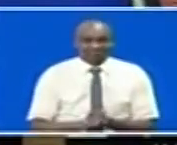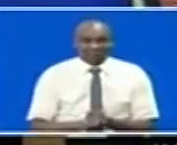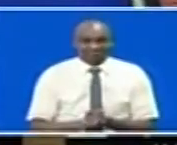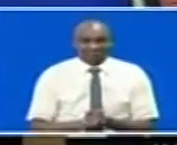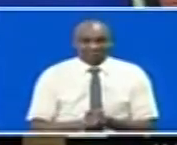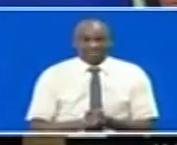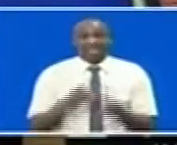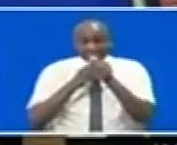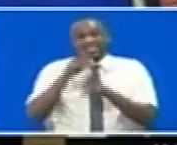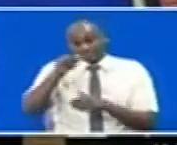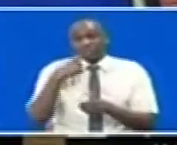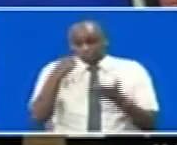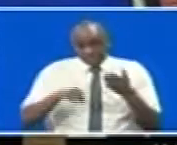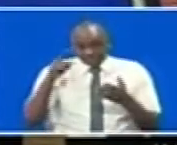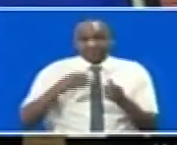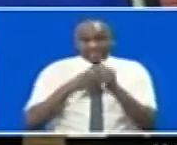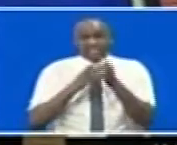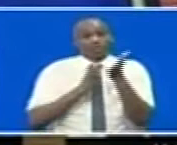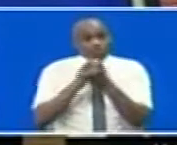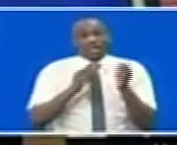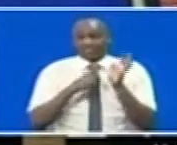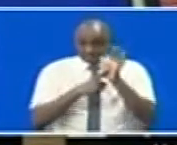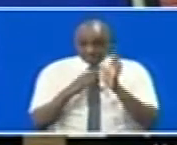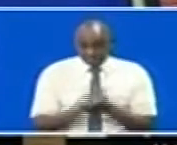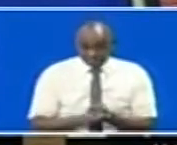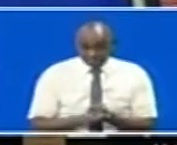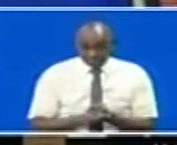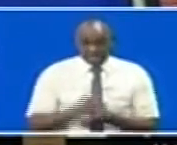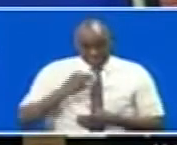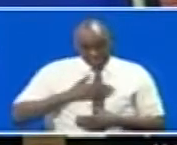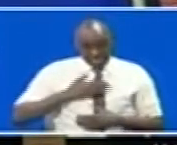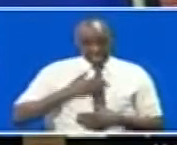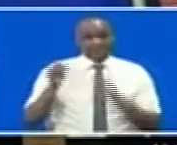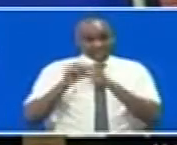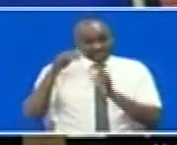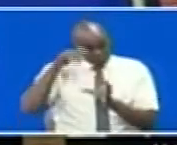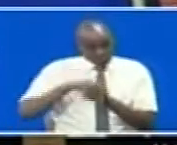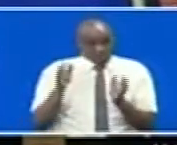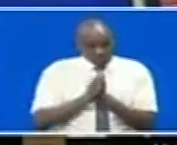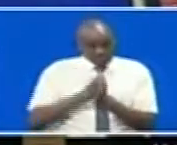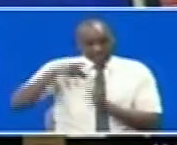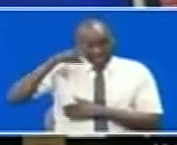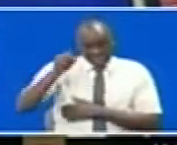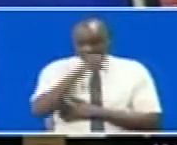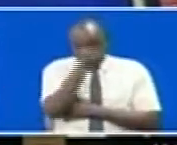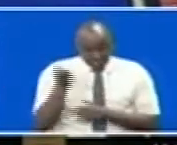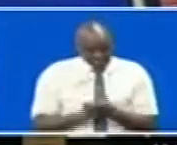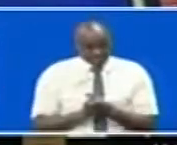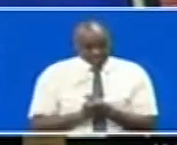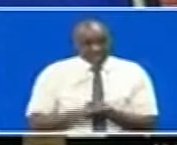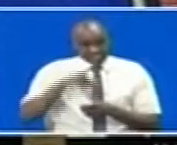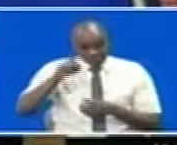Leaders have shown themselves willing to lead by example. My cabinet secretaries and principal secretaries